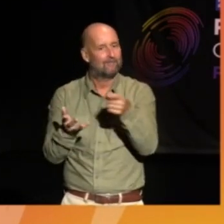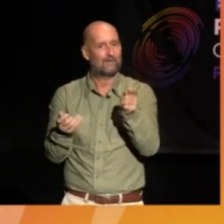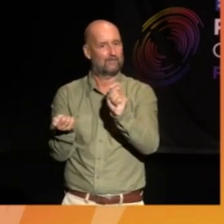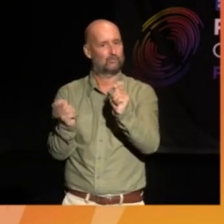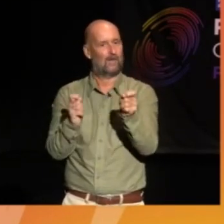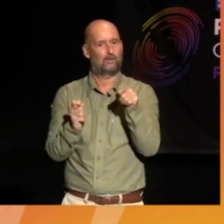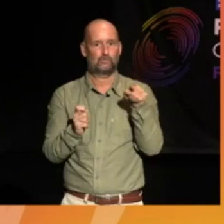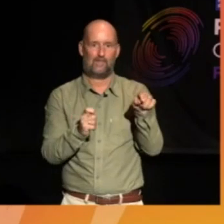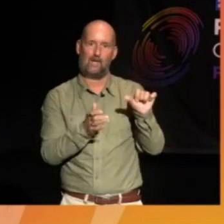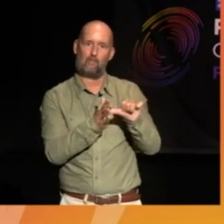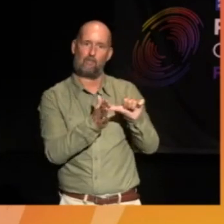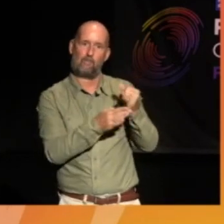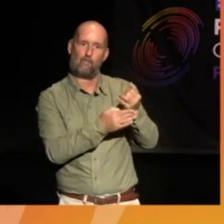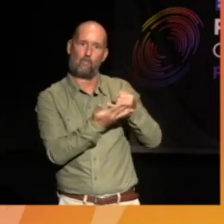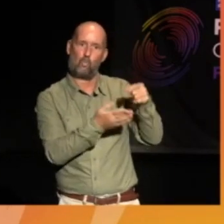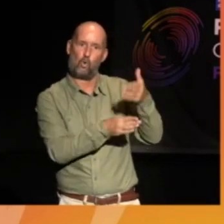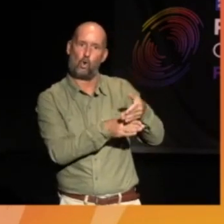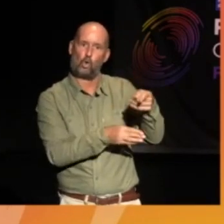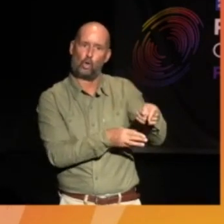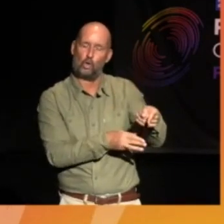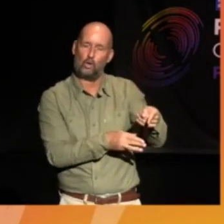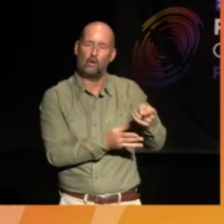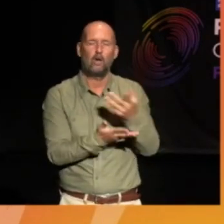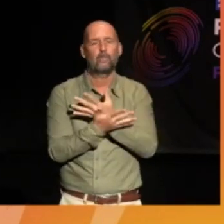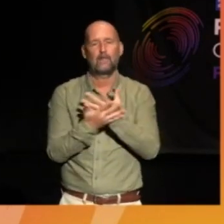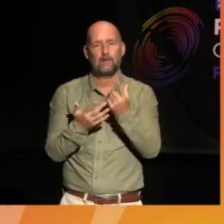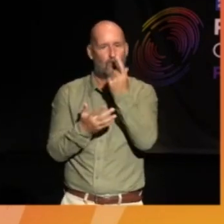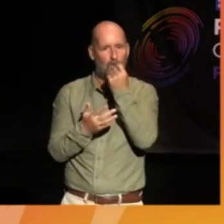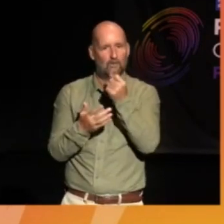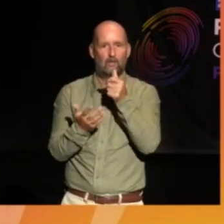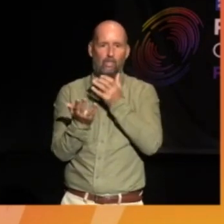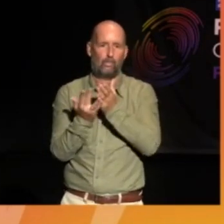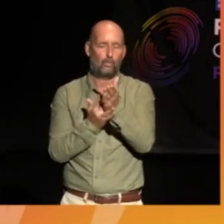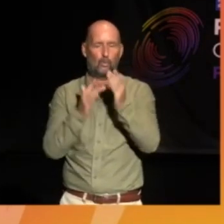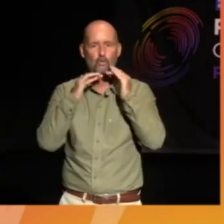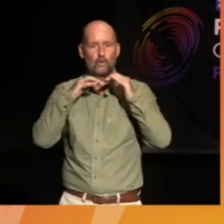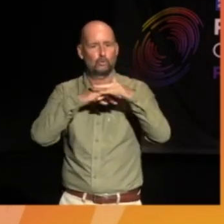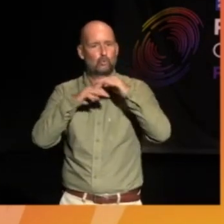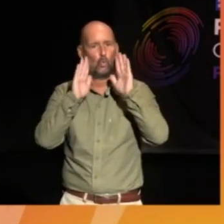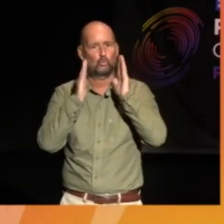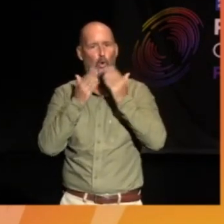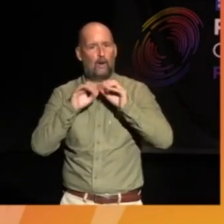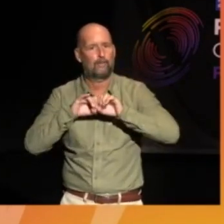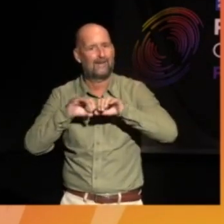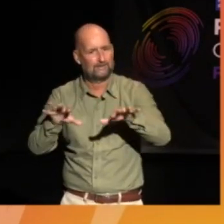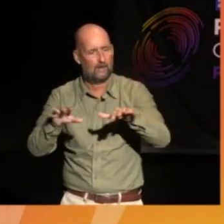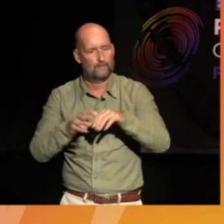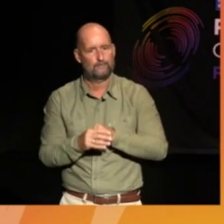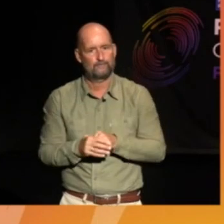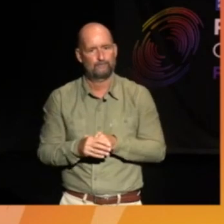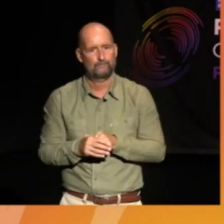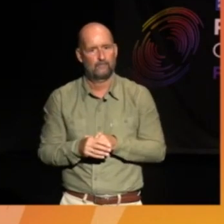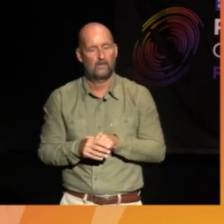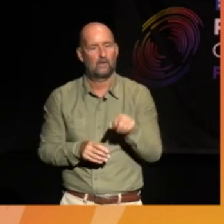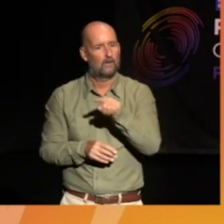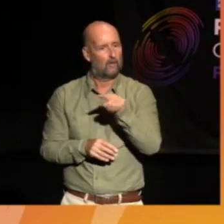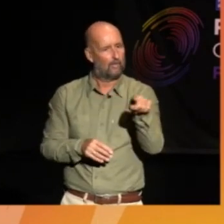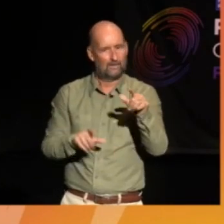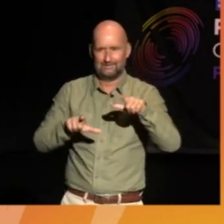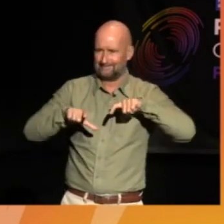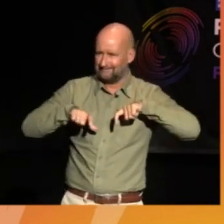business practices. So that is also possible using the social media. But everybody has one skill,